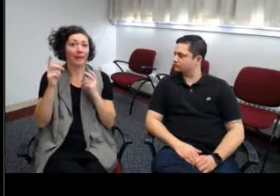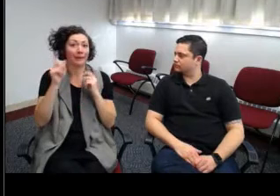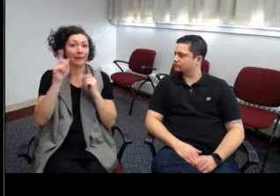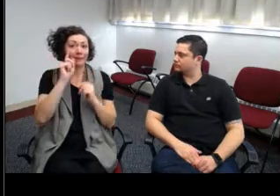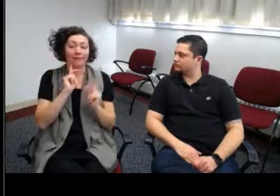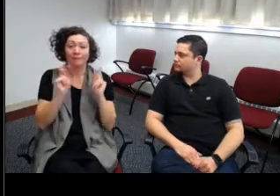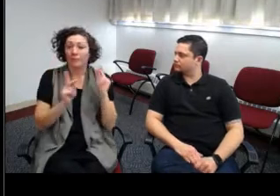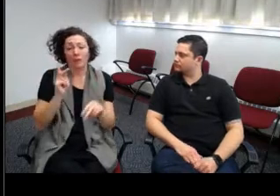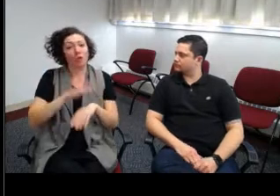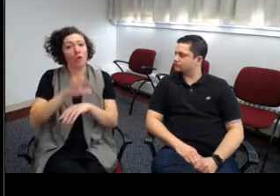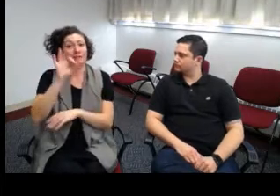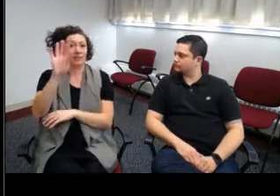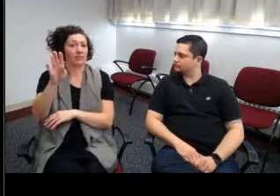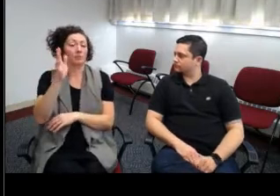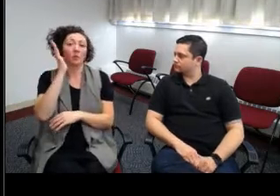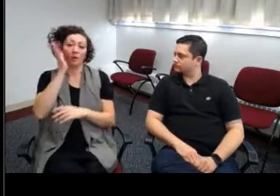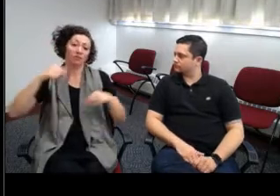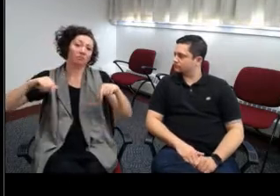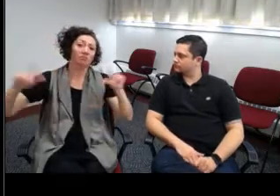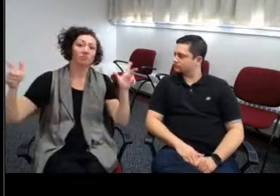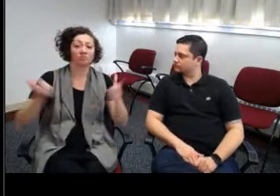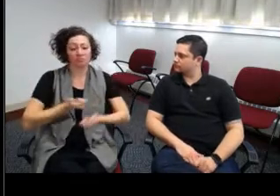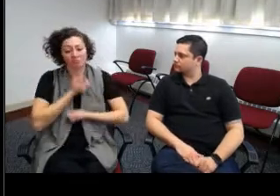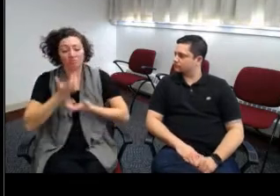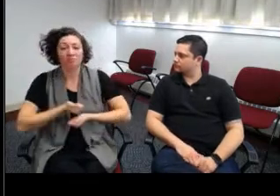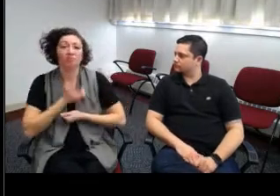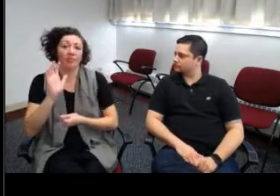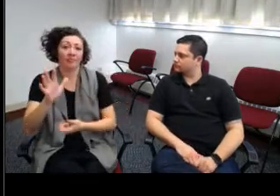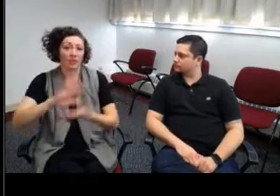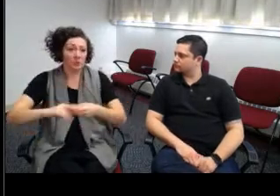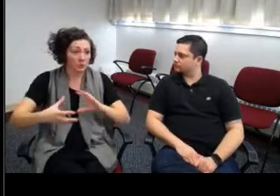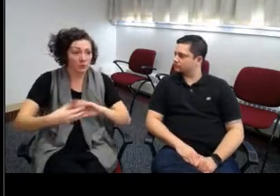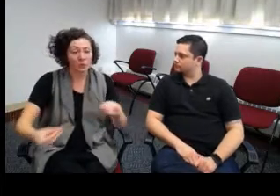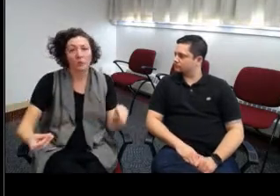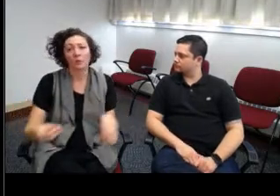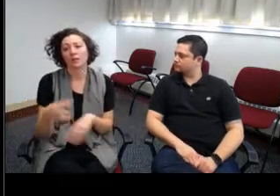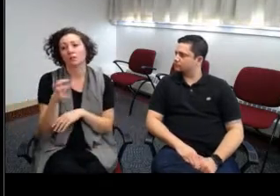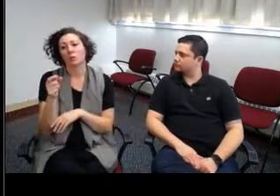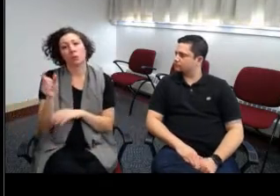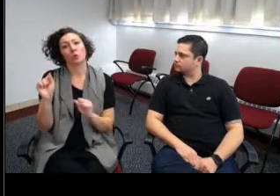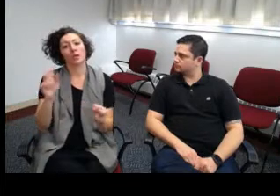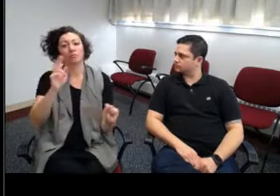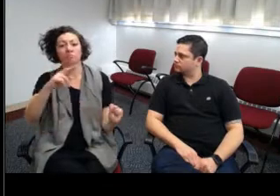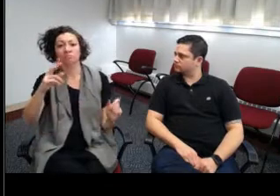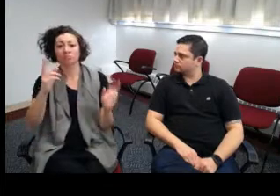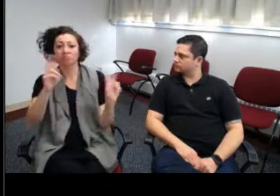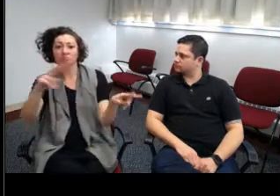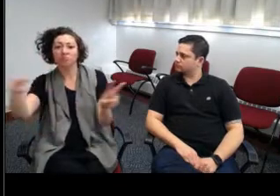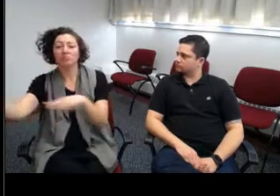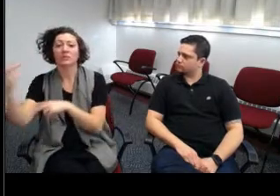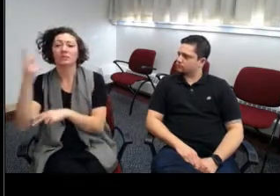online. Many deaf people on Facebook will post and